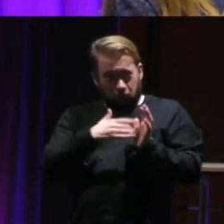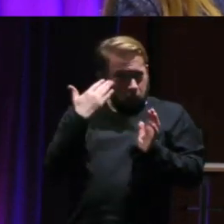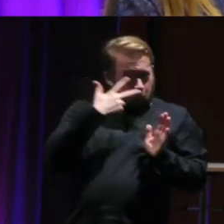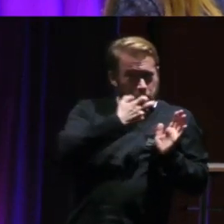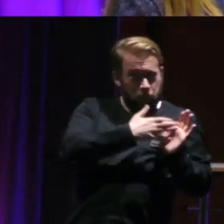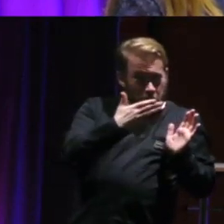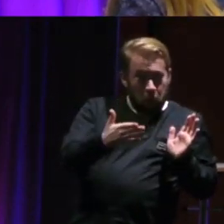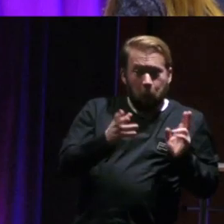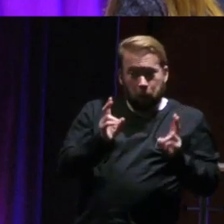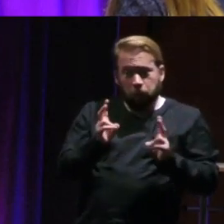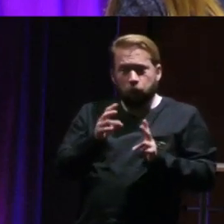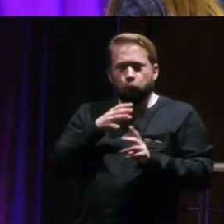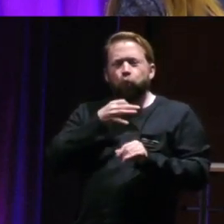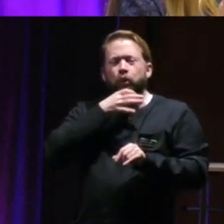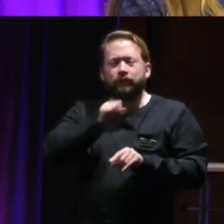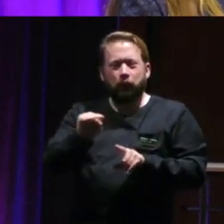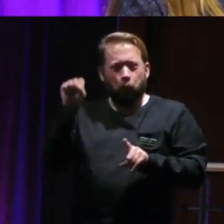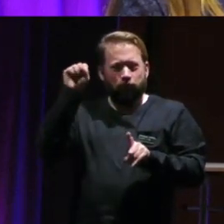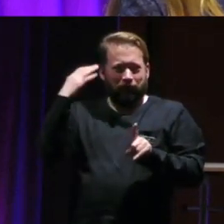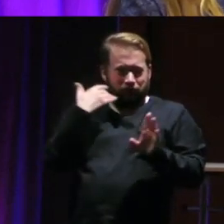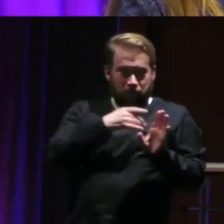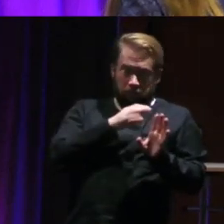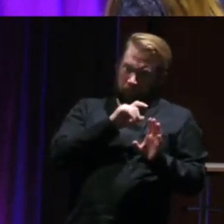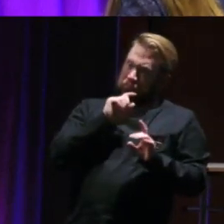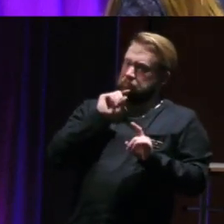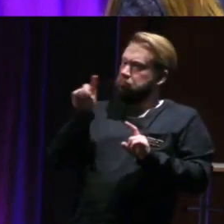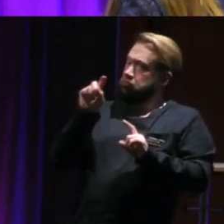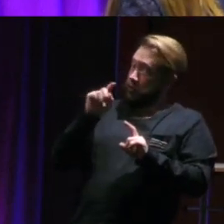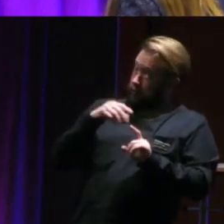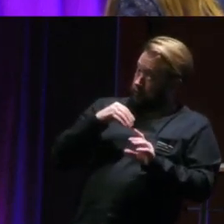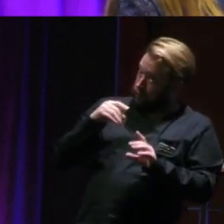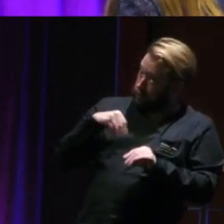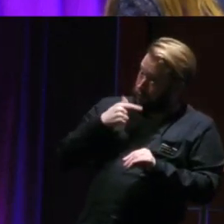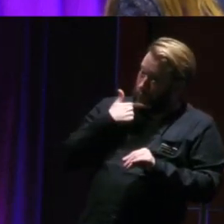the Soviet era, or period, sorry, rather.